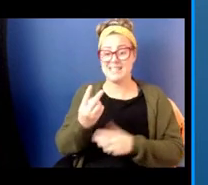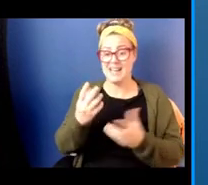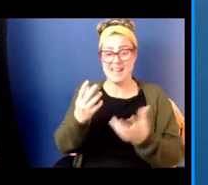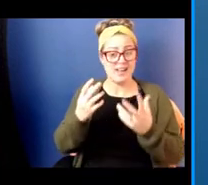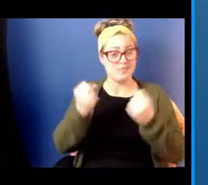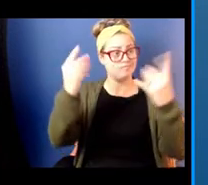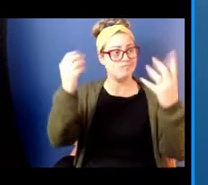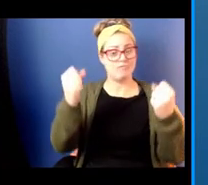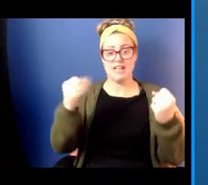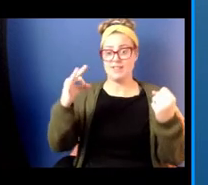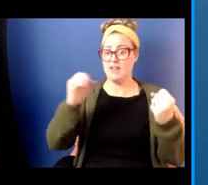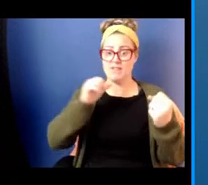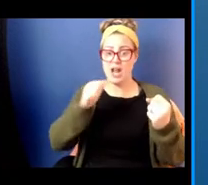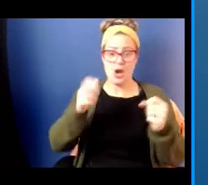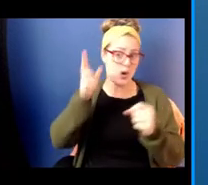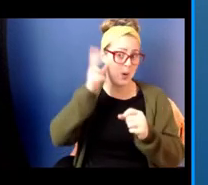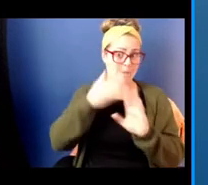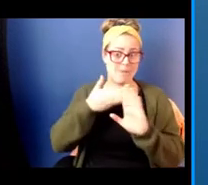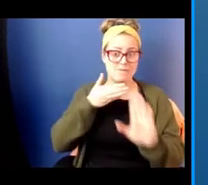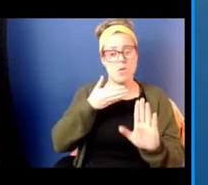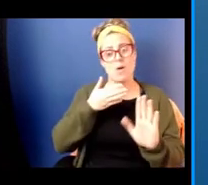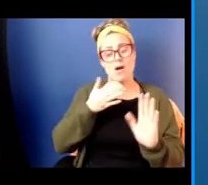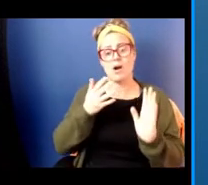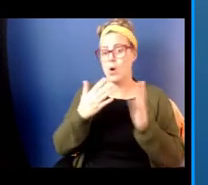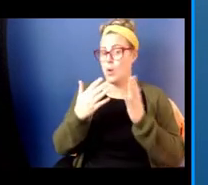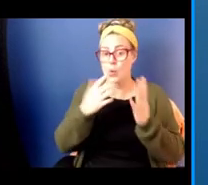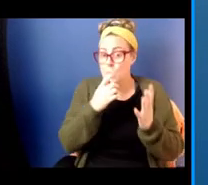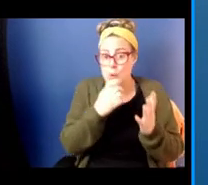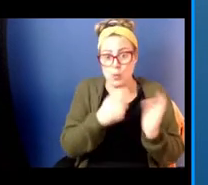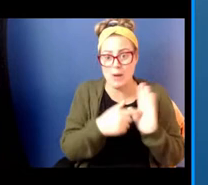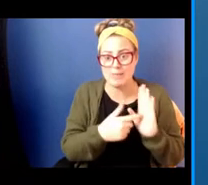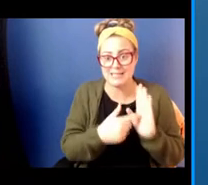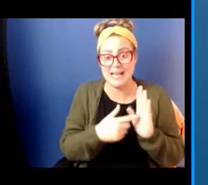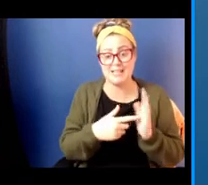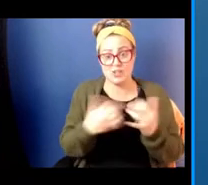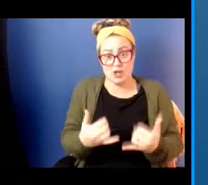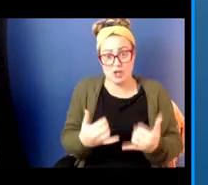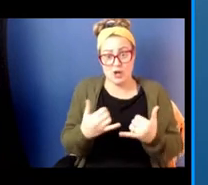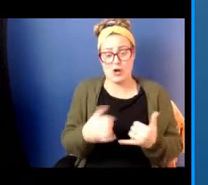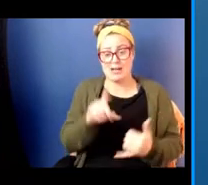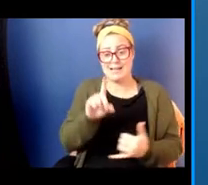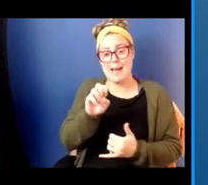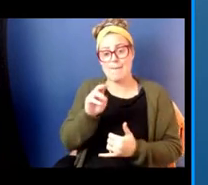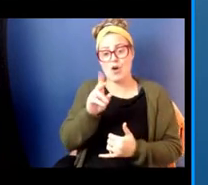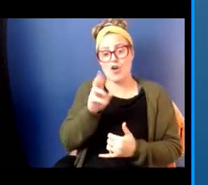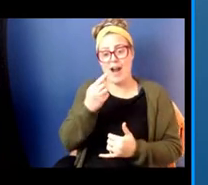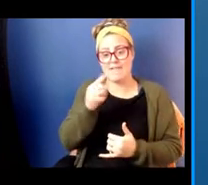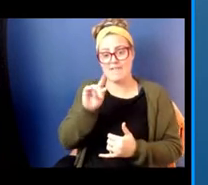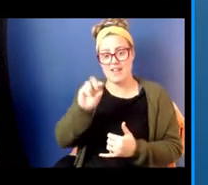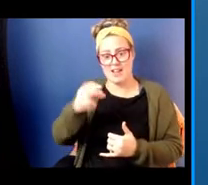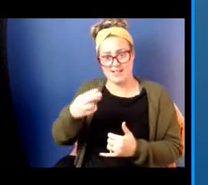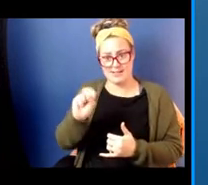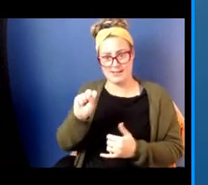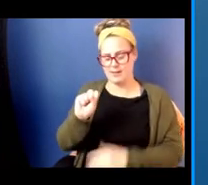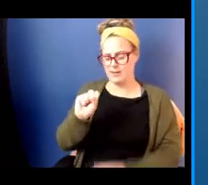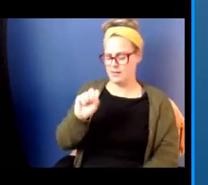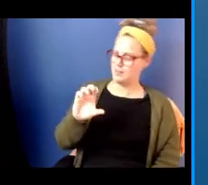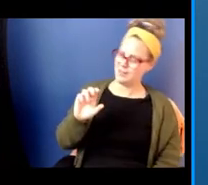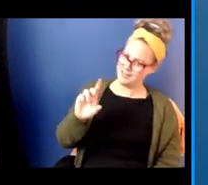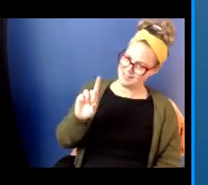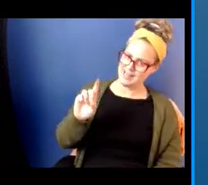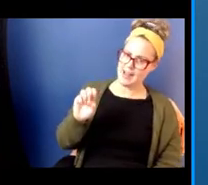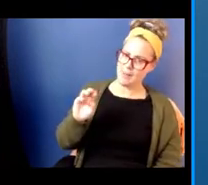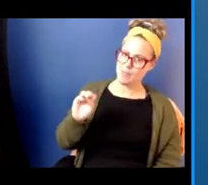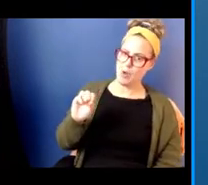that represent the current demographics of the country are represented and I think we have been able to do